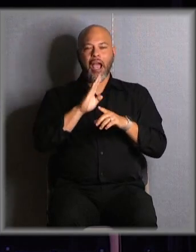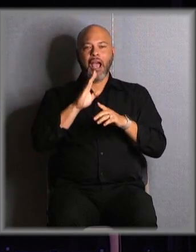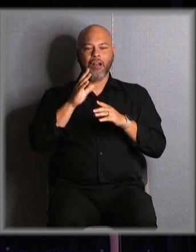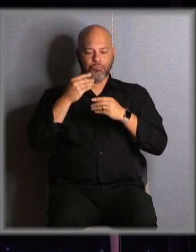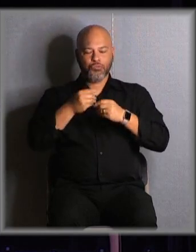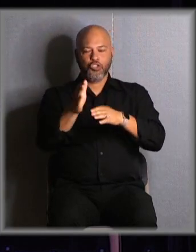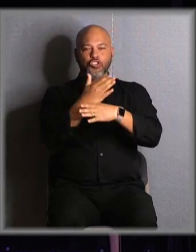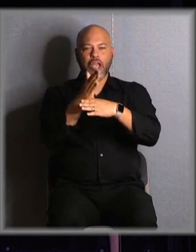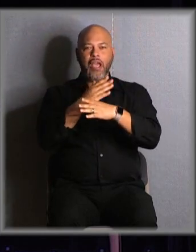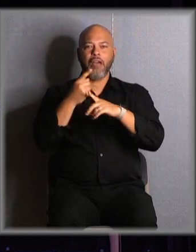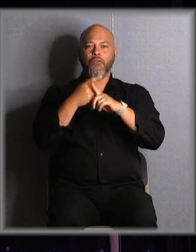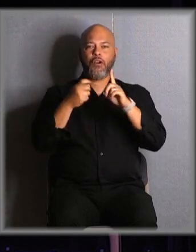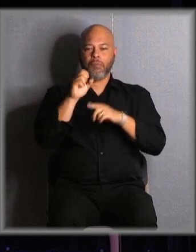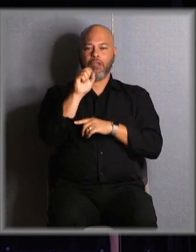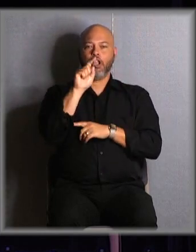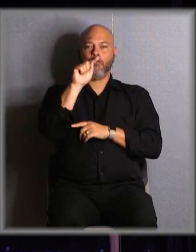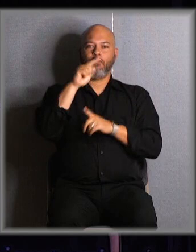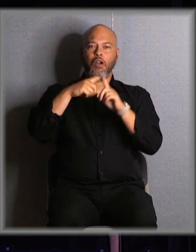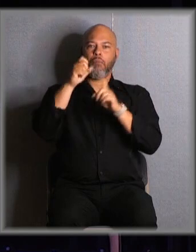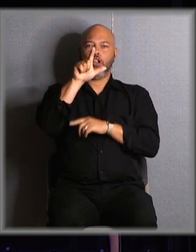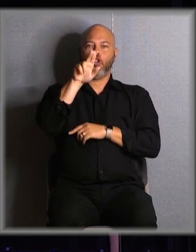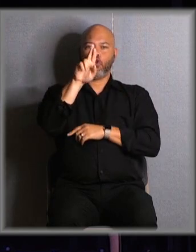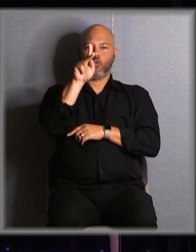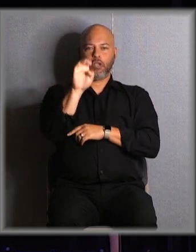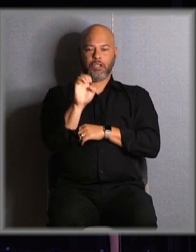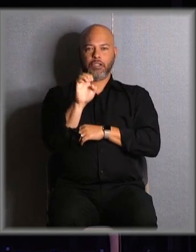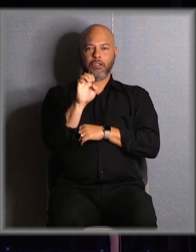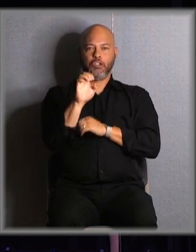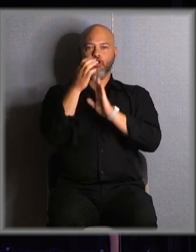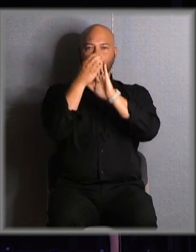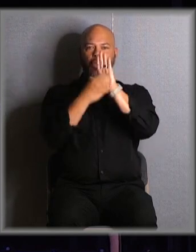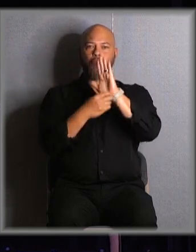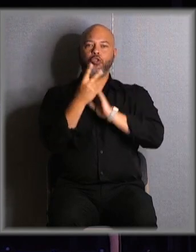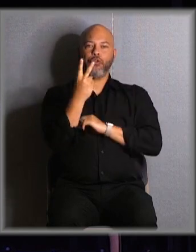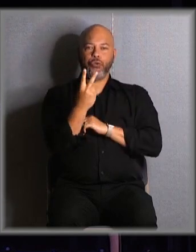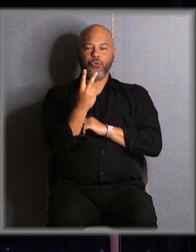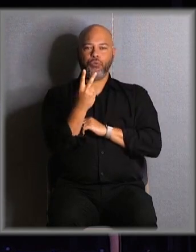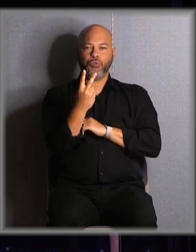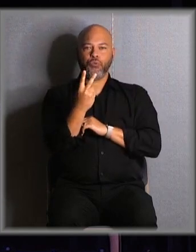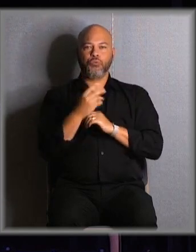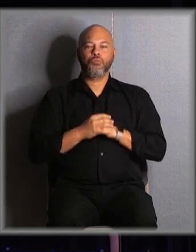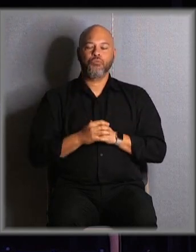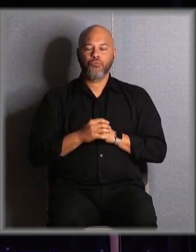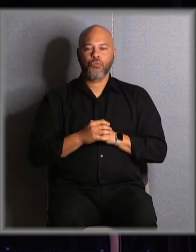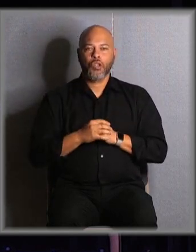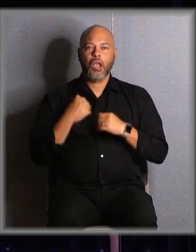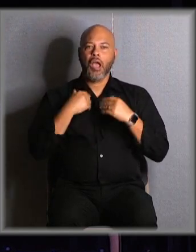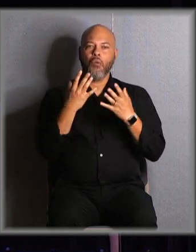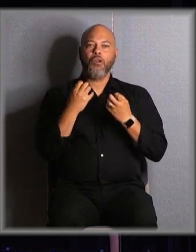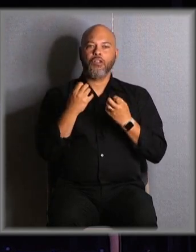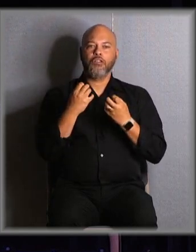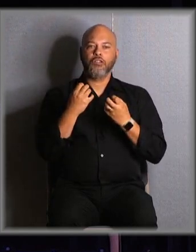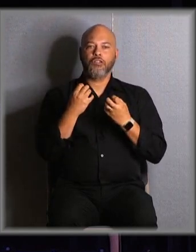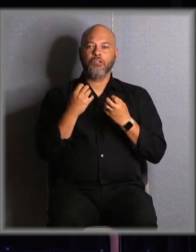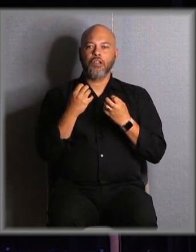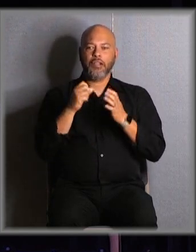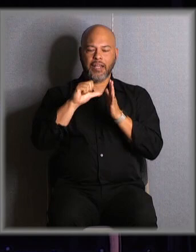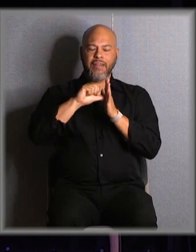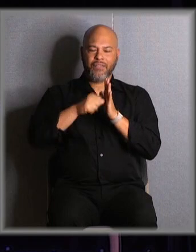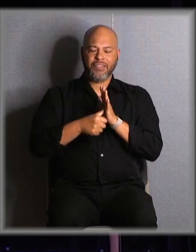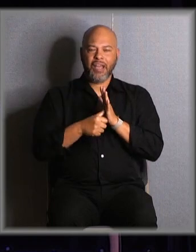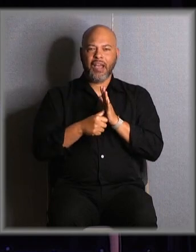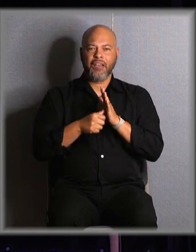the Gospel of St. Luke, St. Luke chapter 2. Amen. I want to